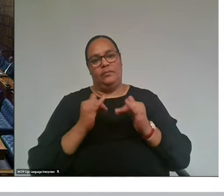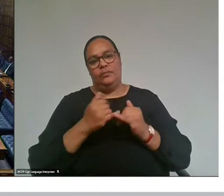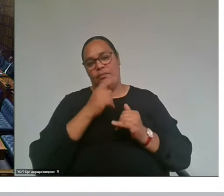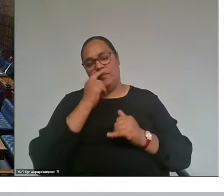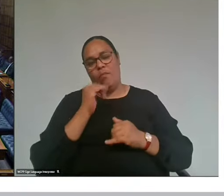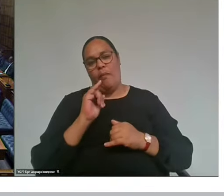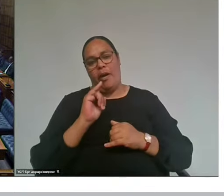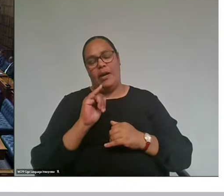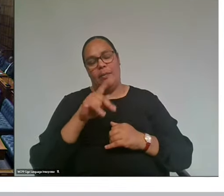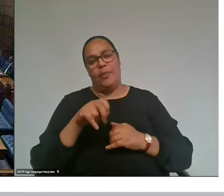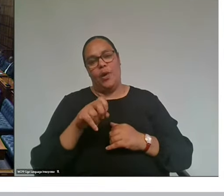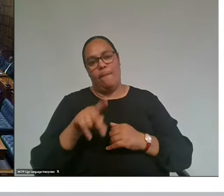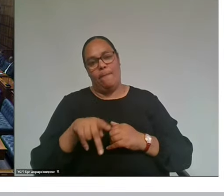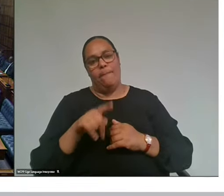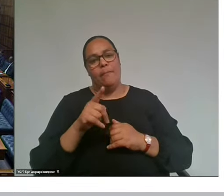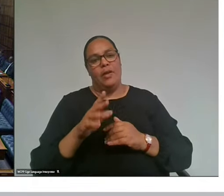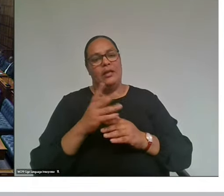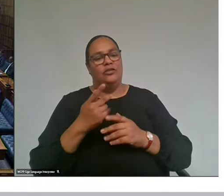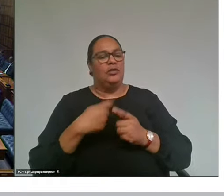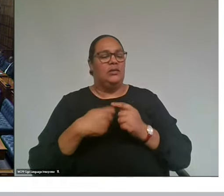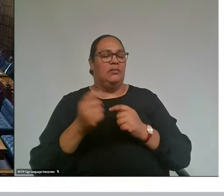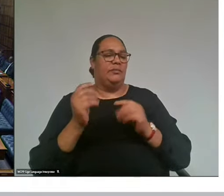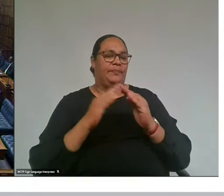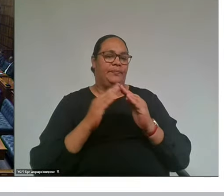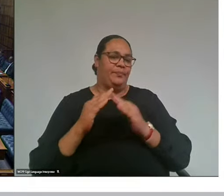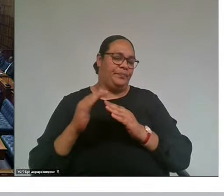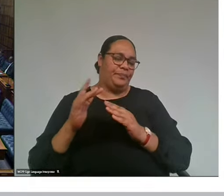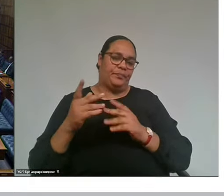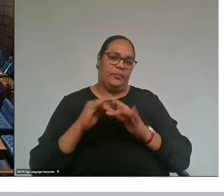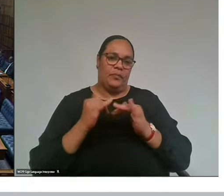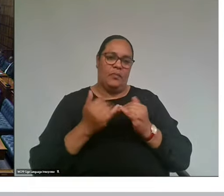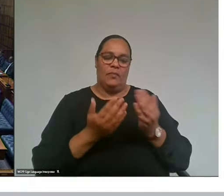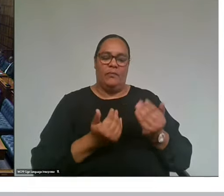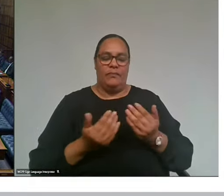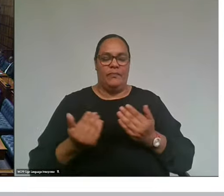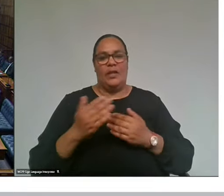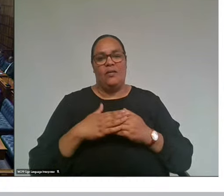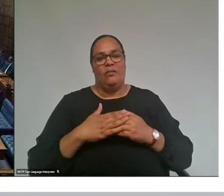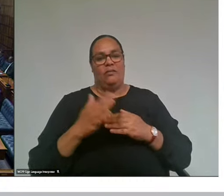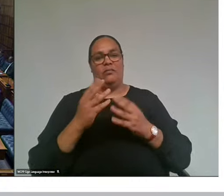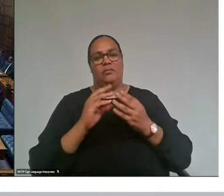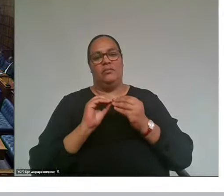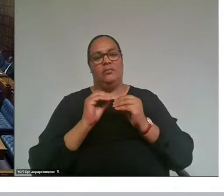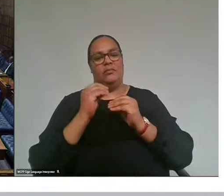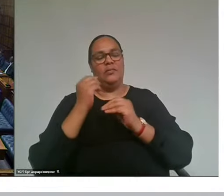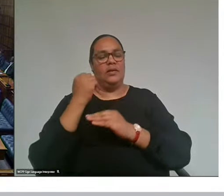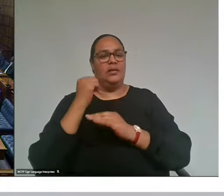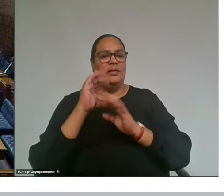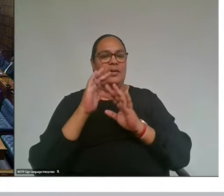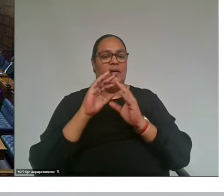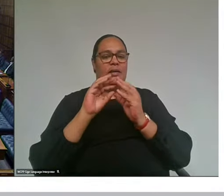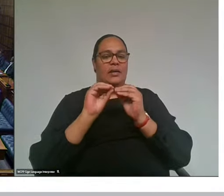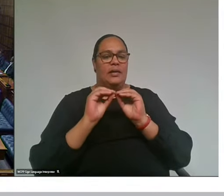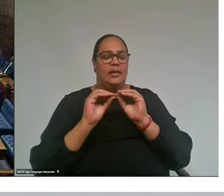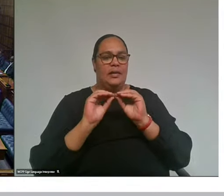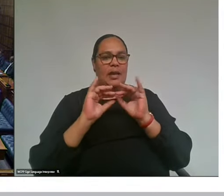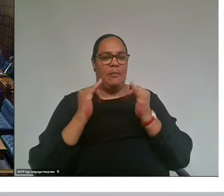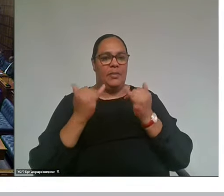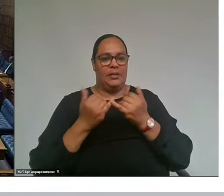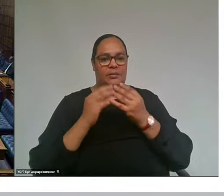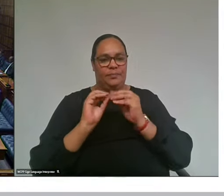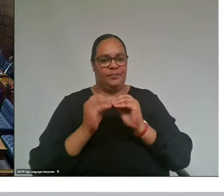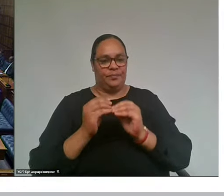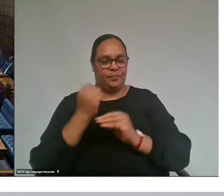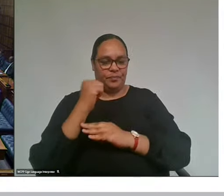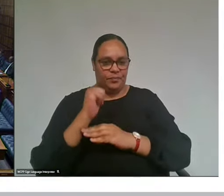IOP which is just a real estate company looking at trying to attract um further manufacturers we then noticed an opportunity in